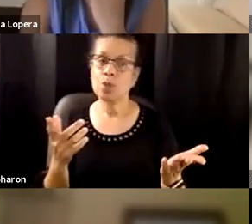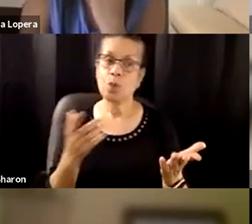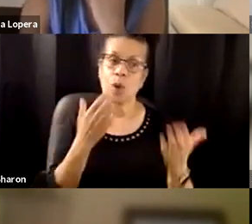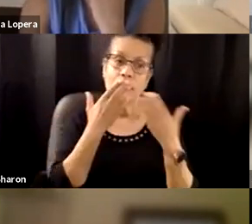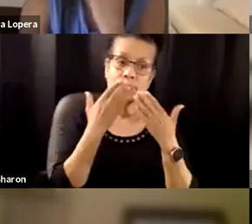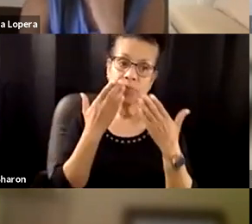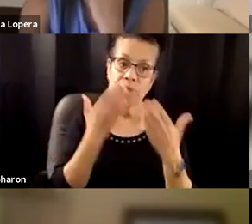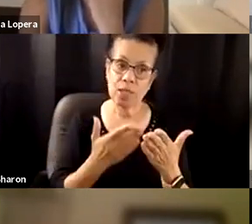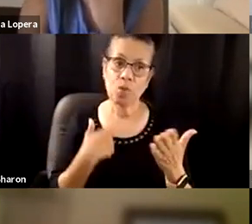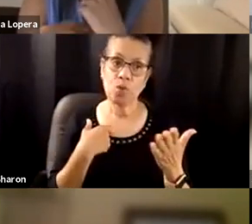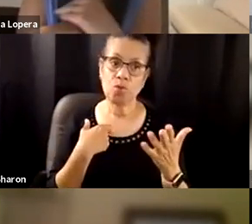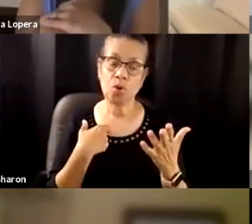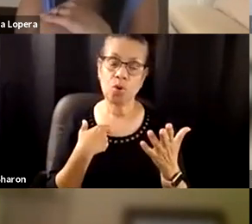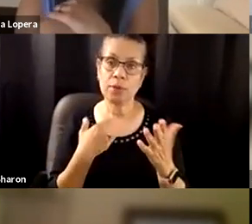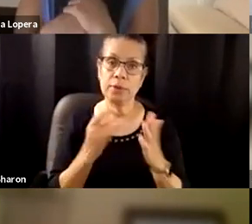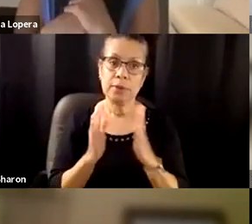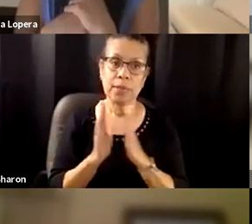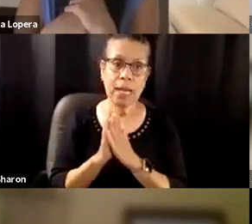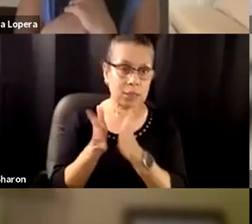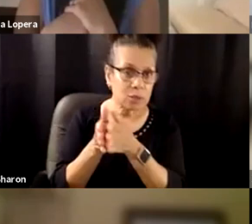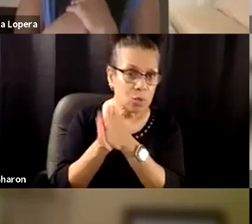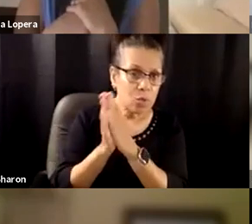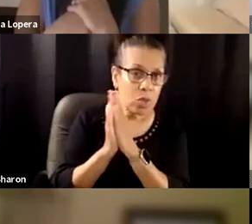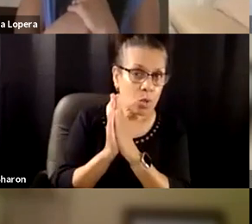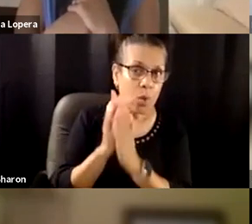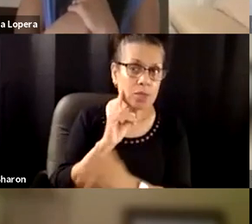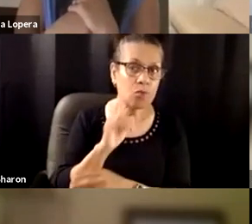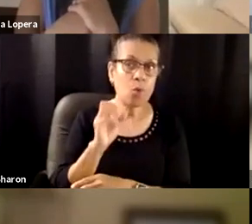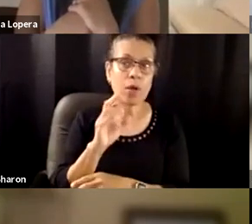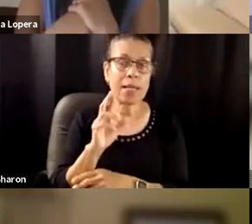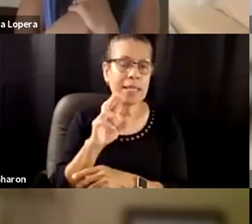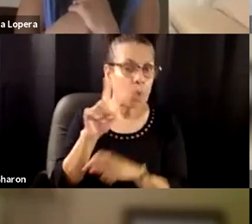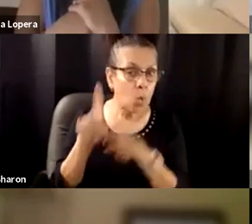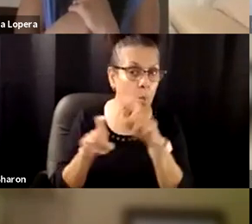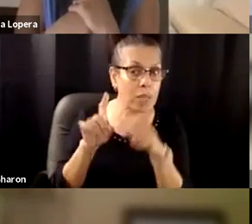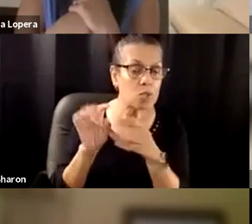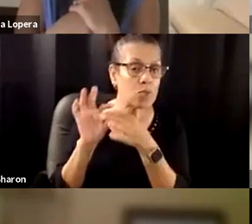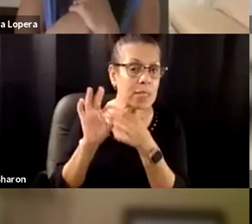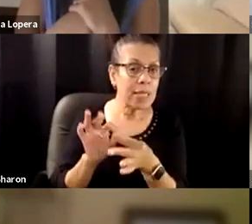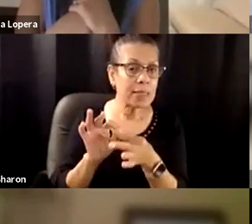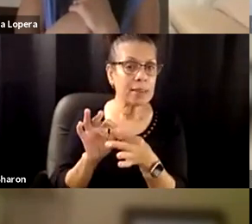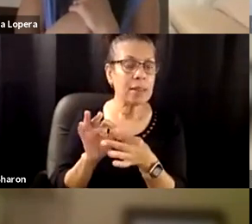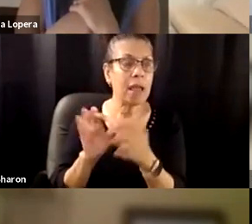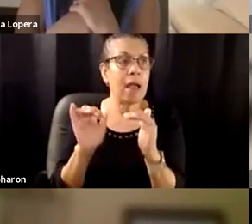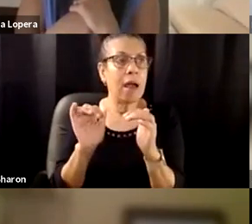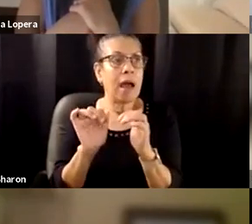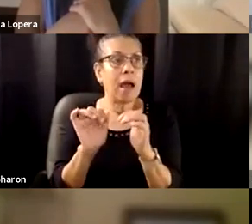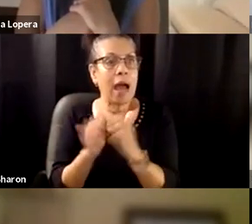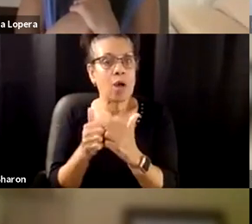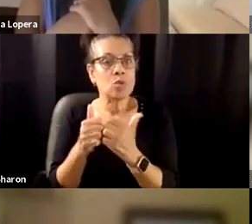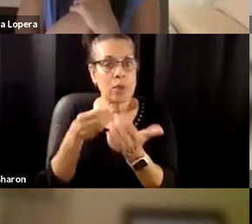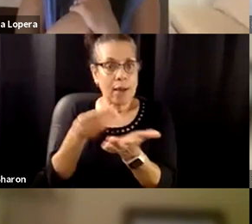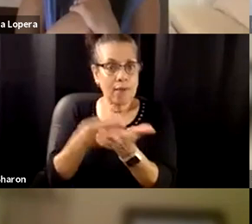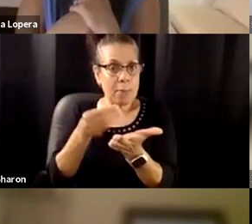the the request for and sort of the question about um how do we play or put all of